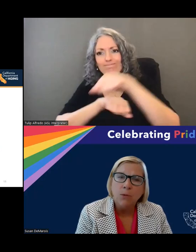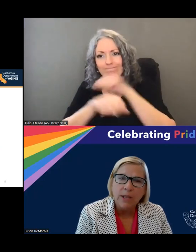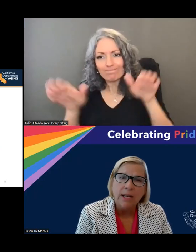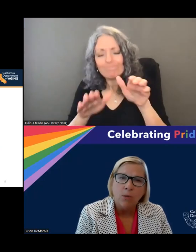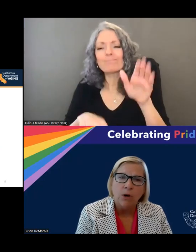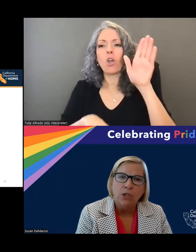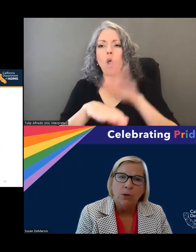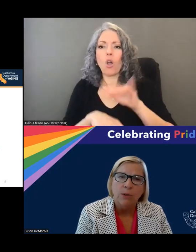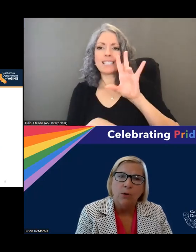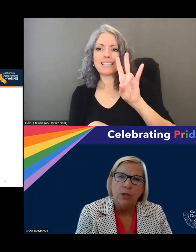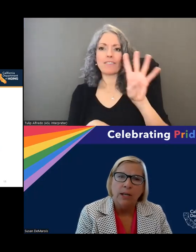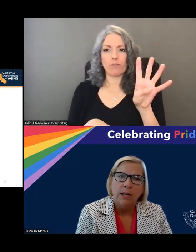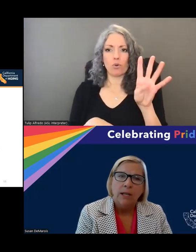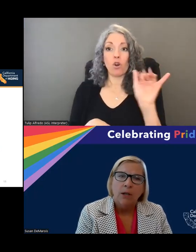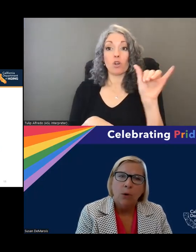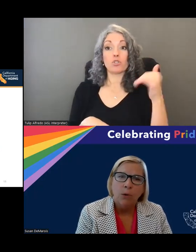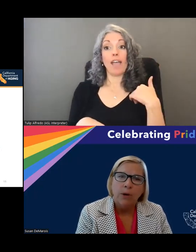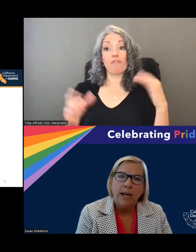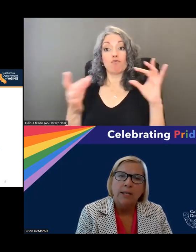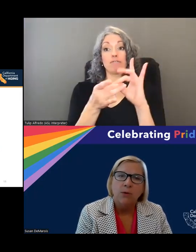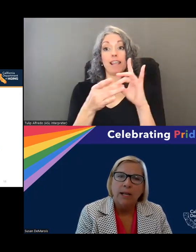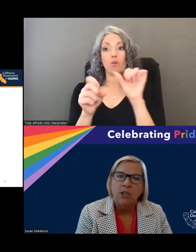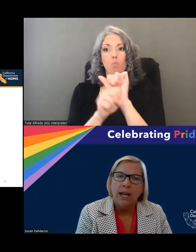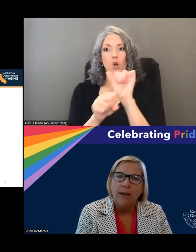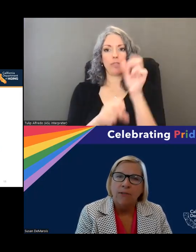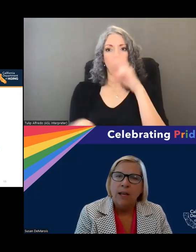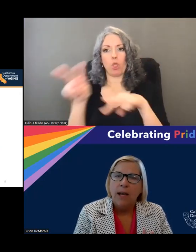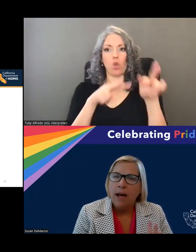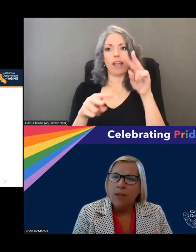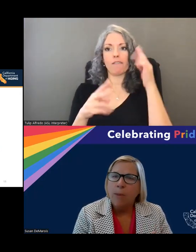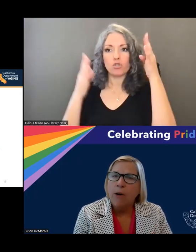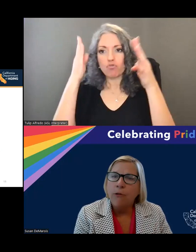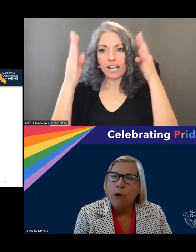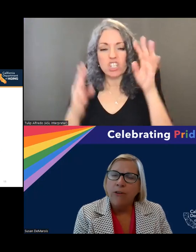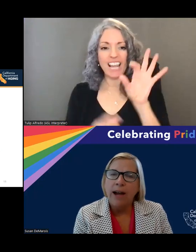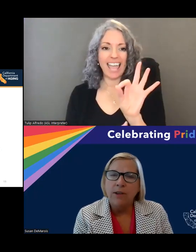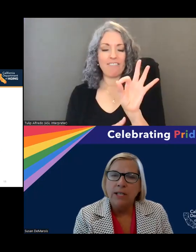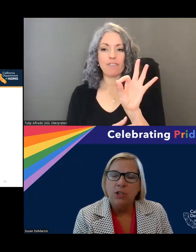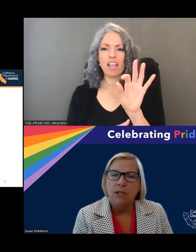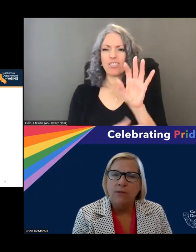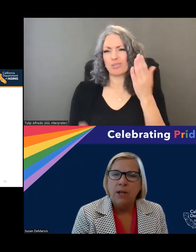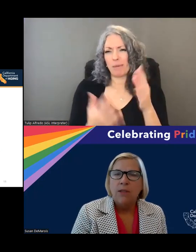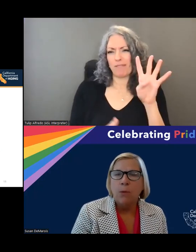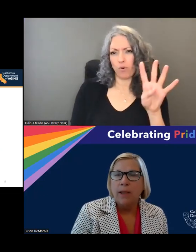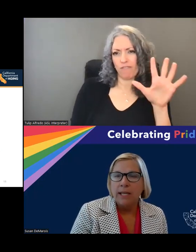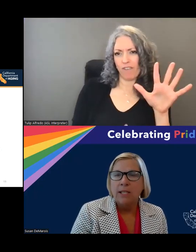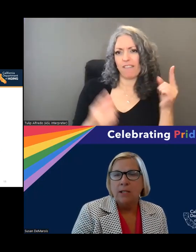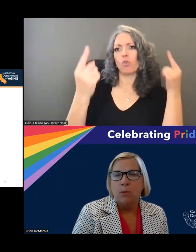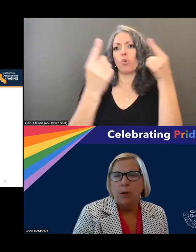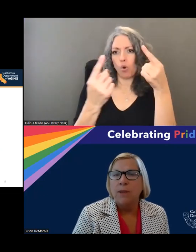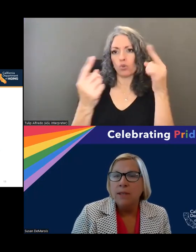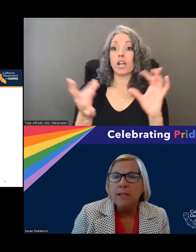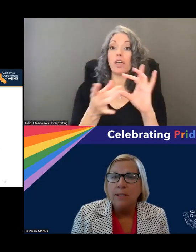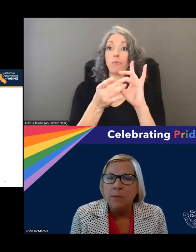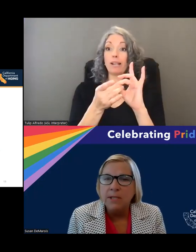74. And there's related work too. When you look at Goal 3 and Strategy F, there are about 4 or 5 initiatives that relate to